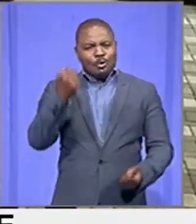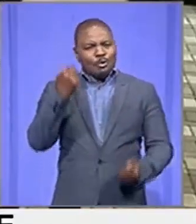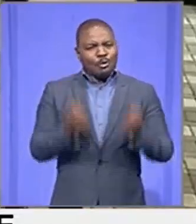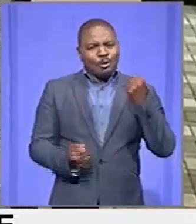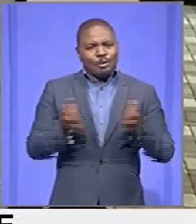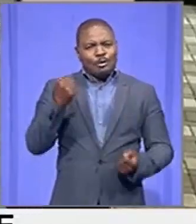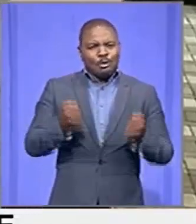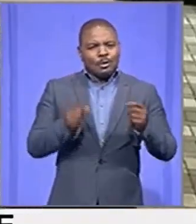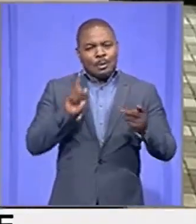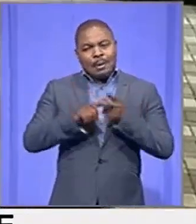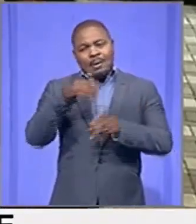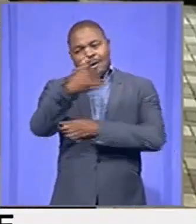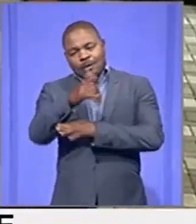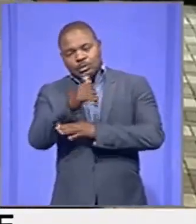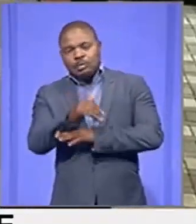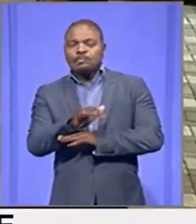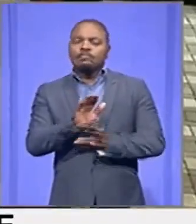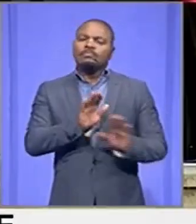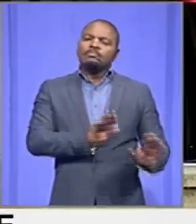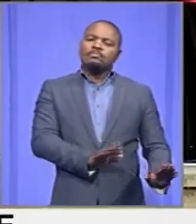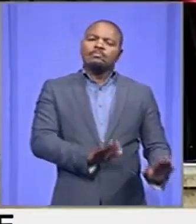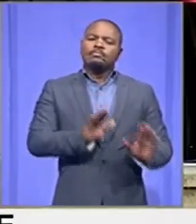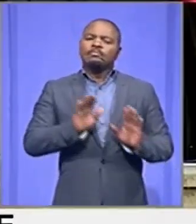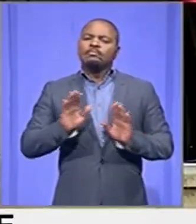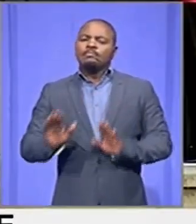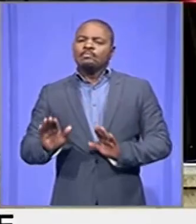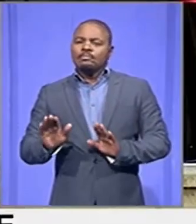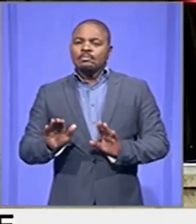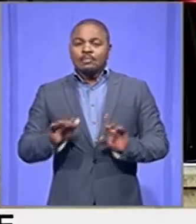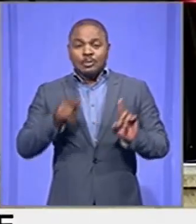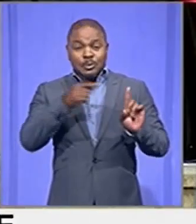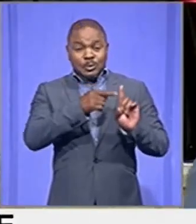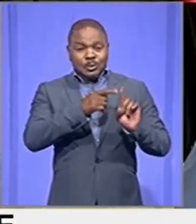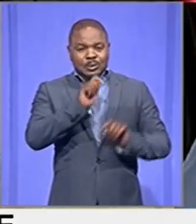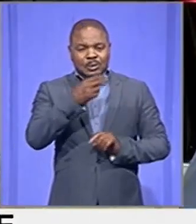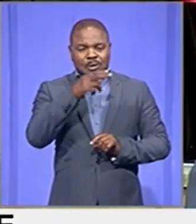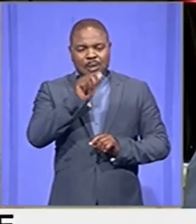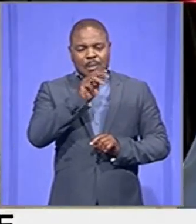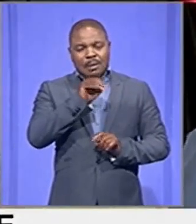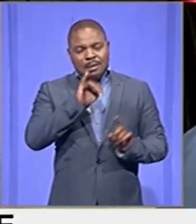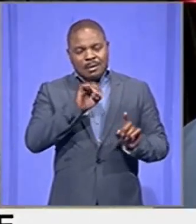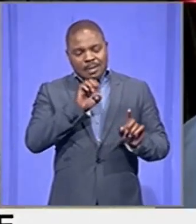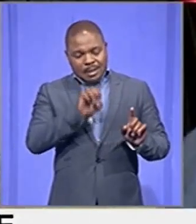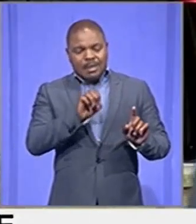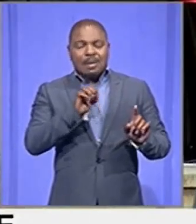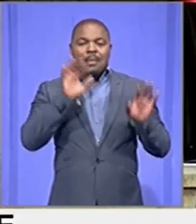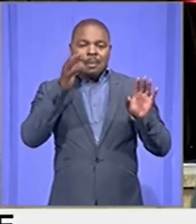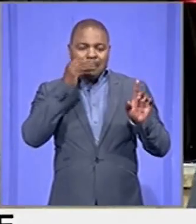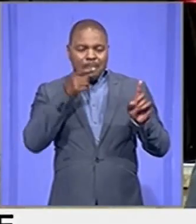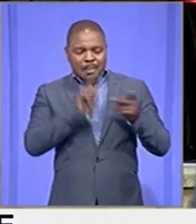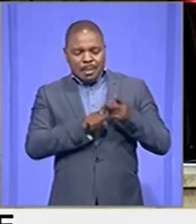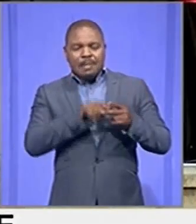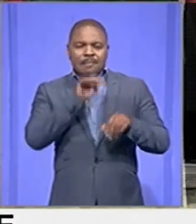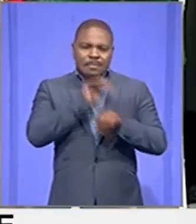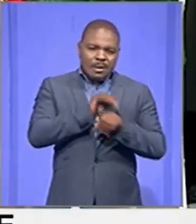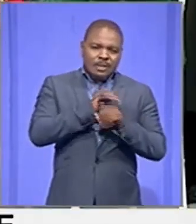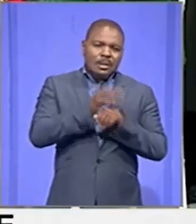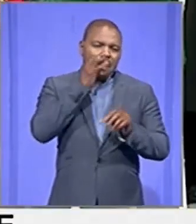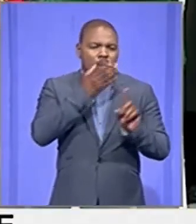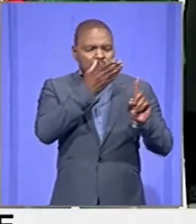a le boikokobetso kwa ntle. Ano ke matshwao a Thamae a neilweng ke badira mmogo le ene le ditsala tsa